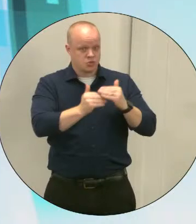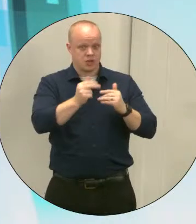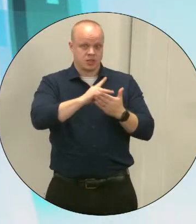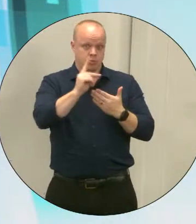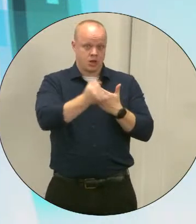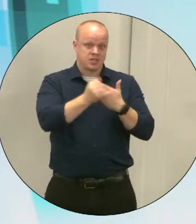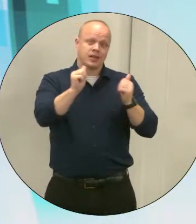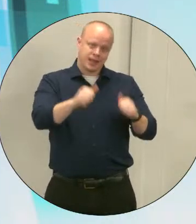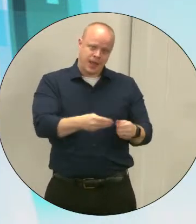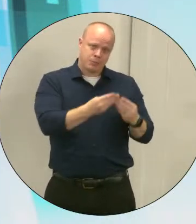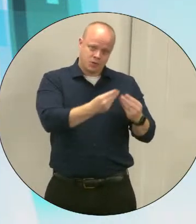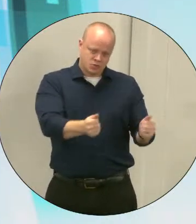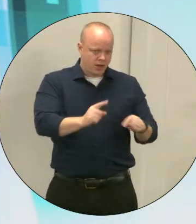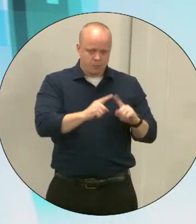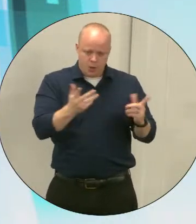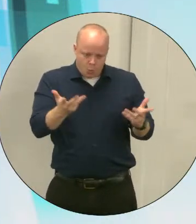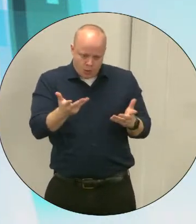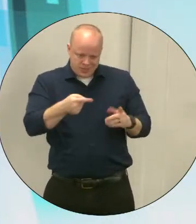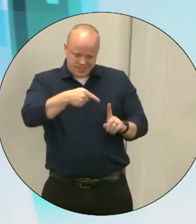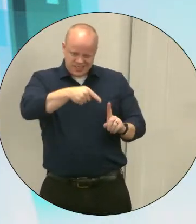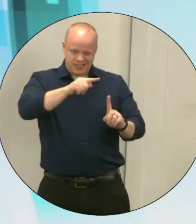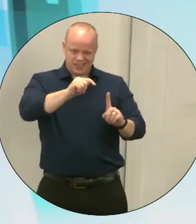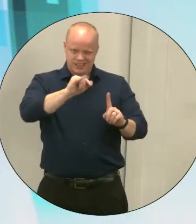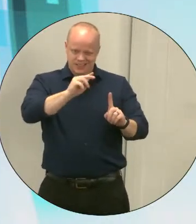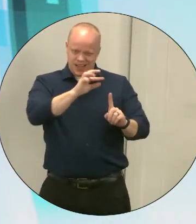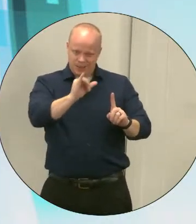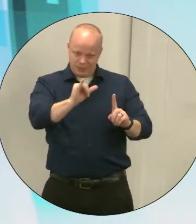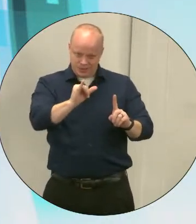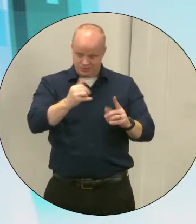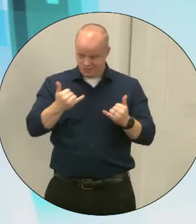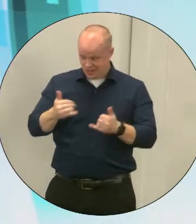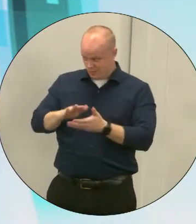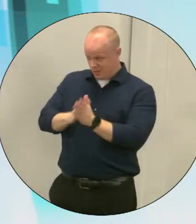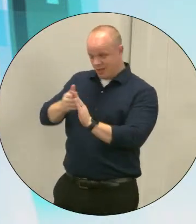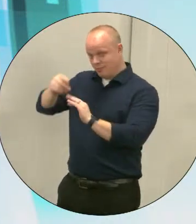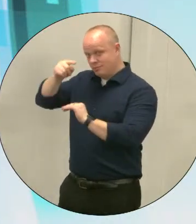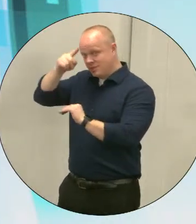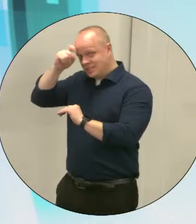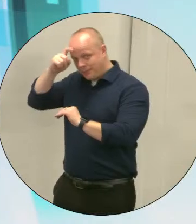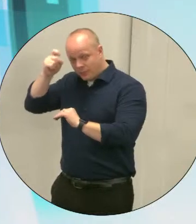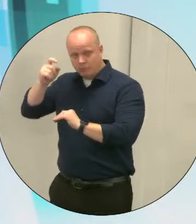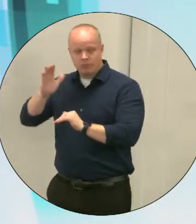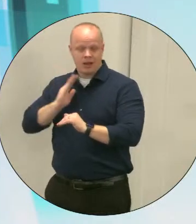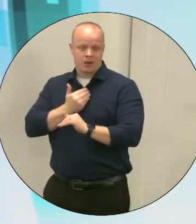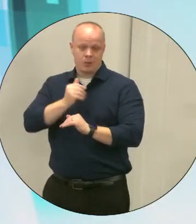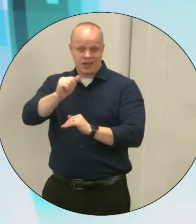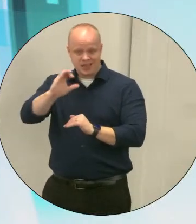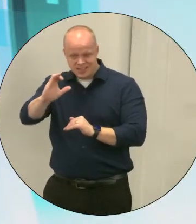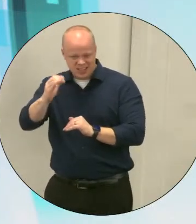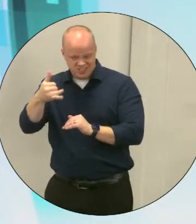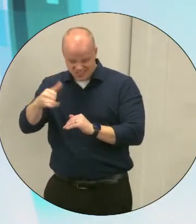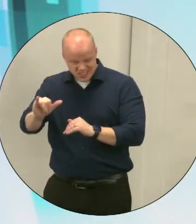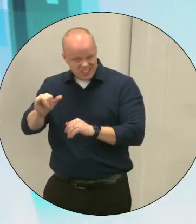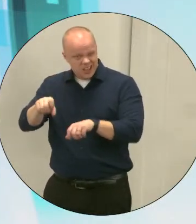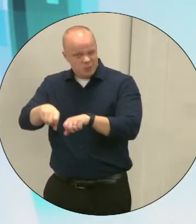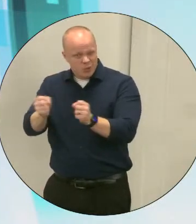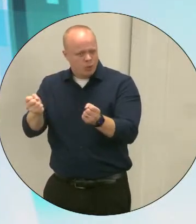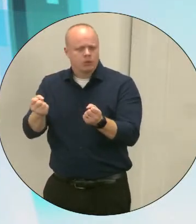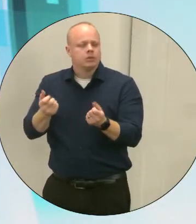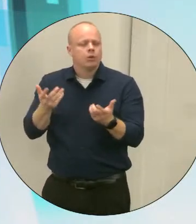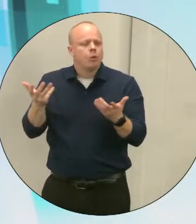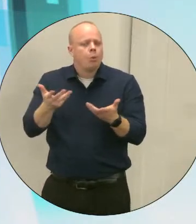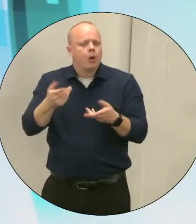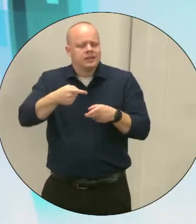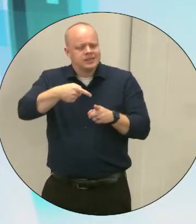be resolved, but what is considered a timely manner? We're moving into the summertime. Our air conditioners are still broken. What is it